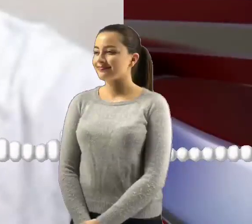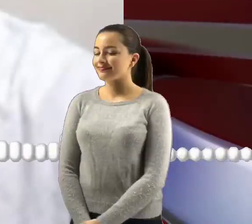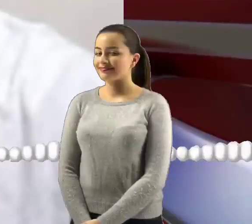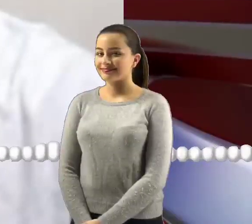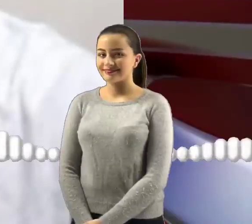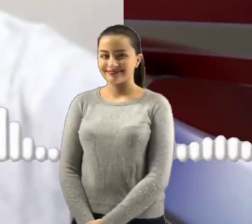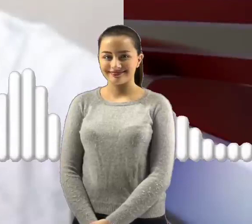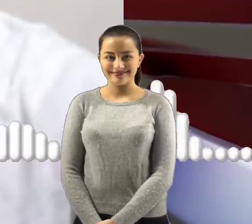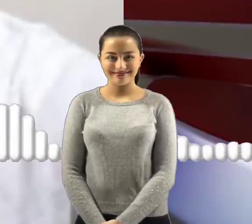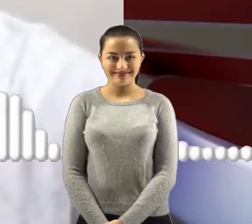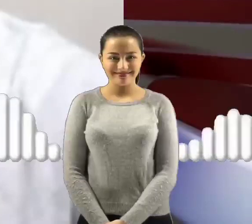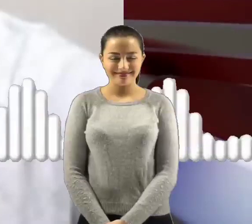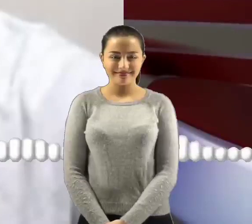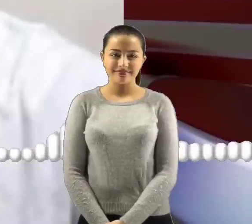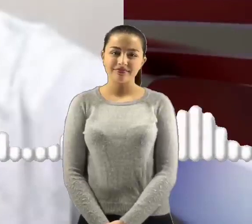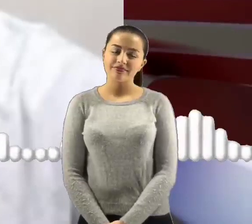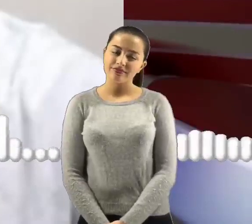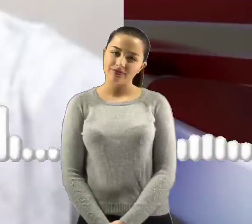ne.